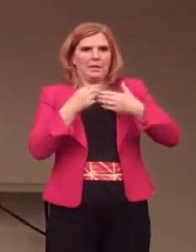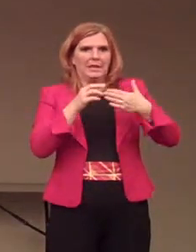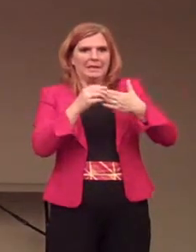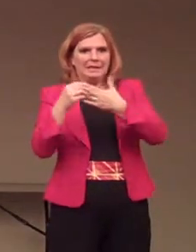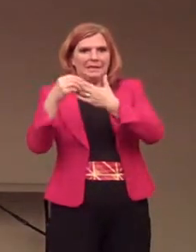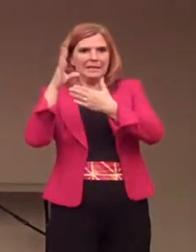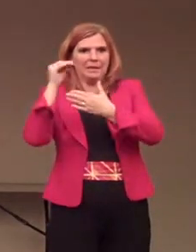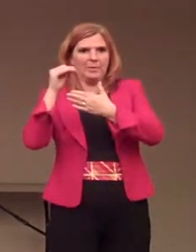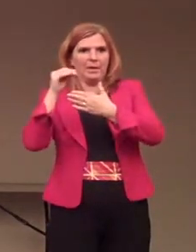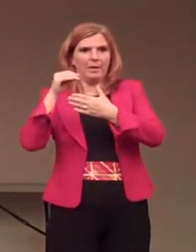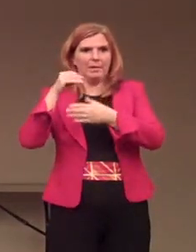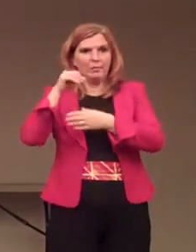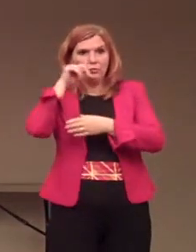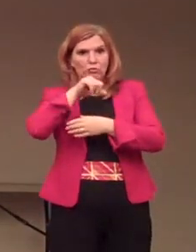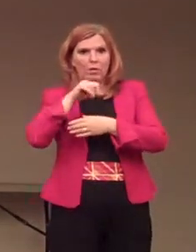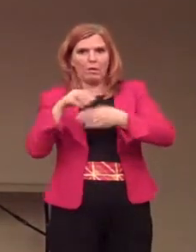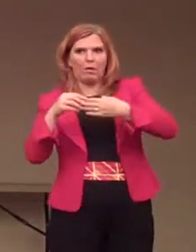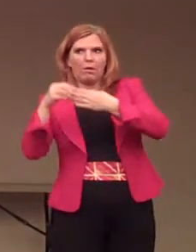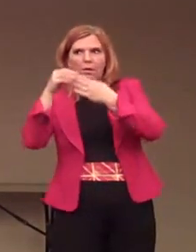an outside stairway.